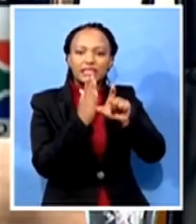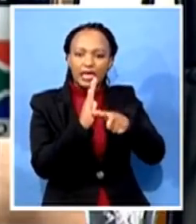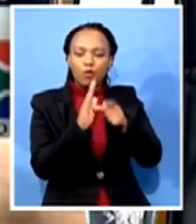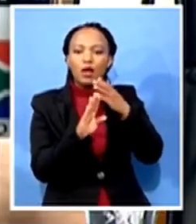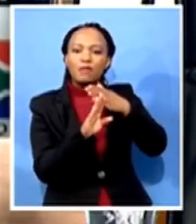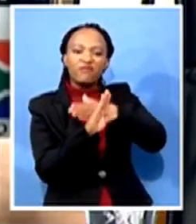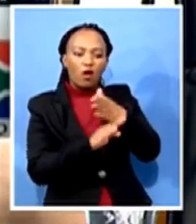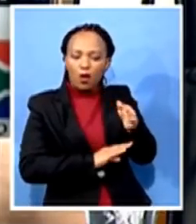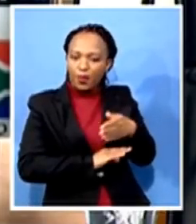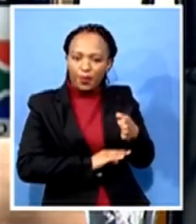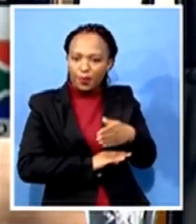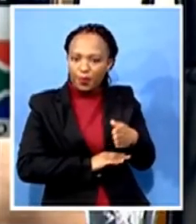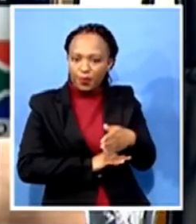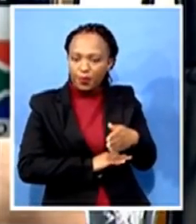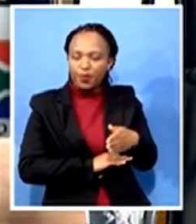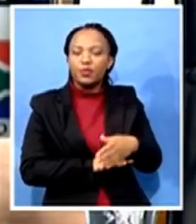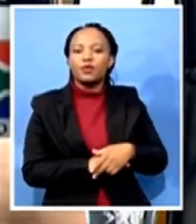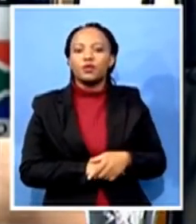earlier on. It should also